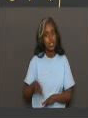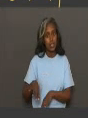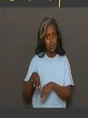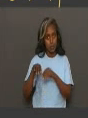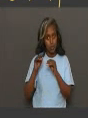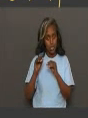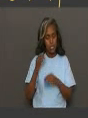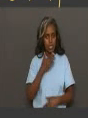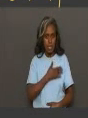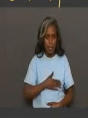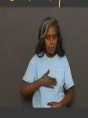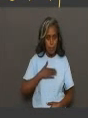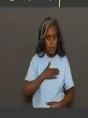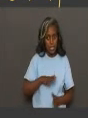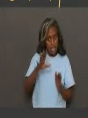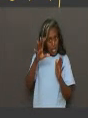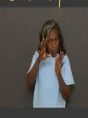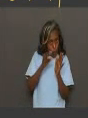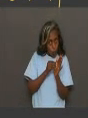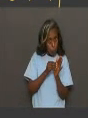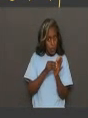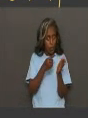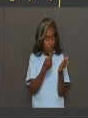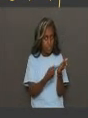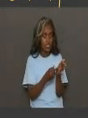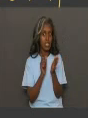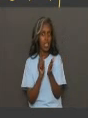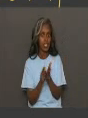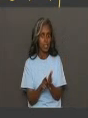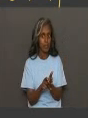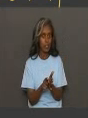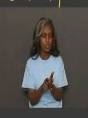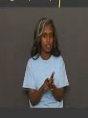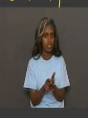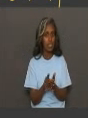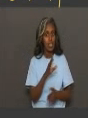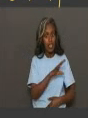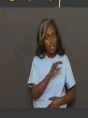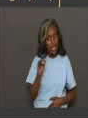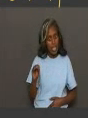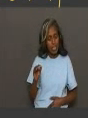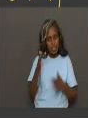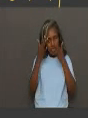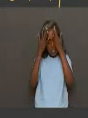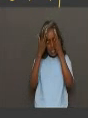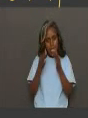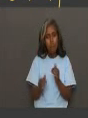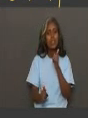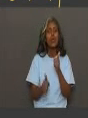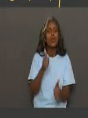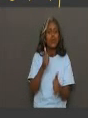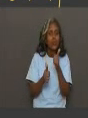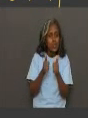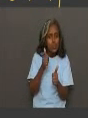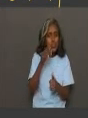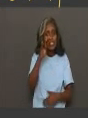Students, please copy down these examples and determine which of